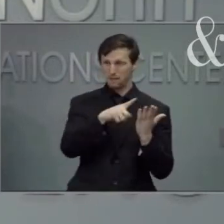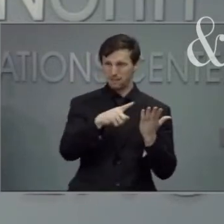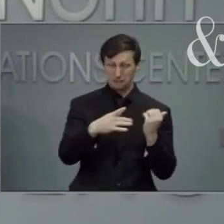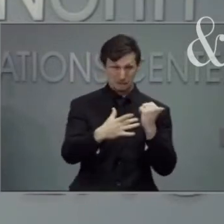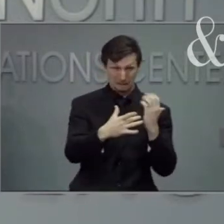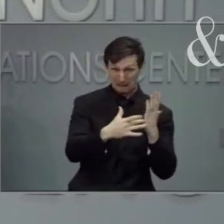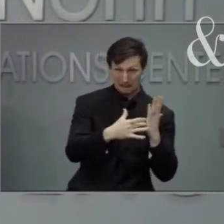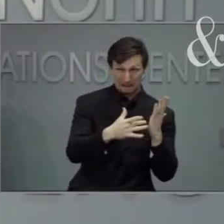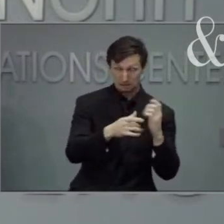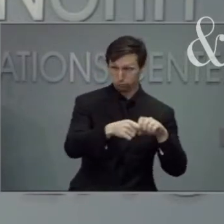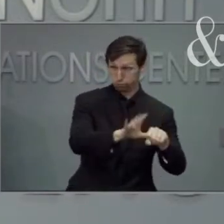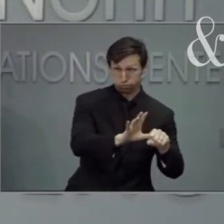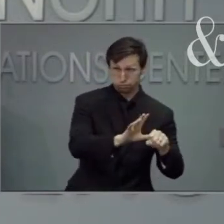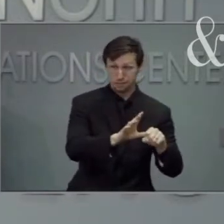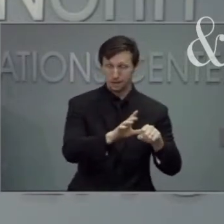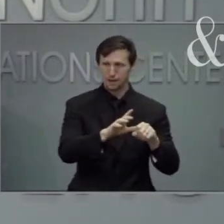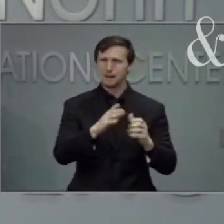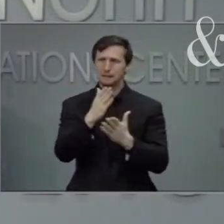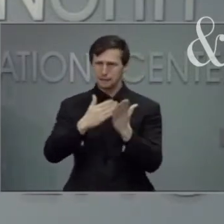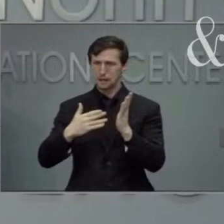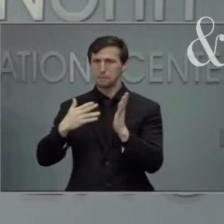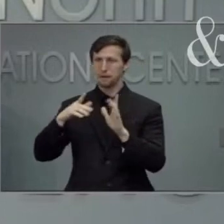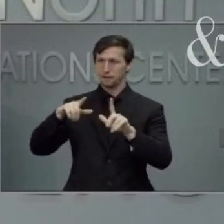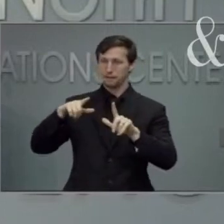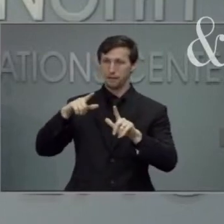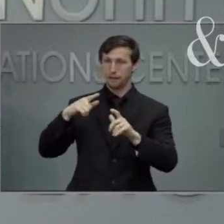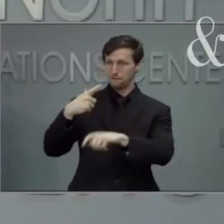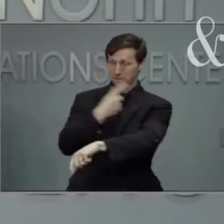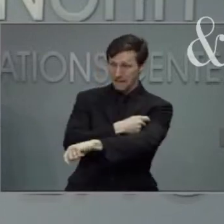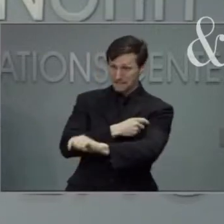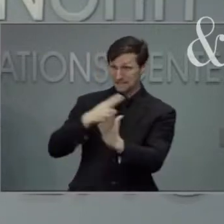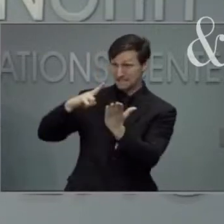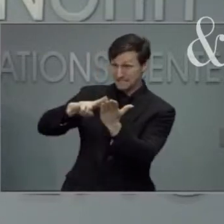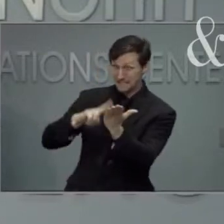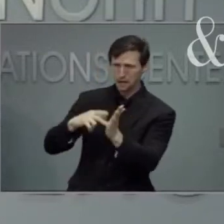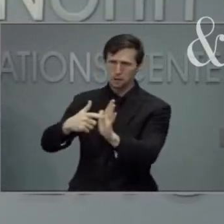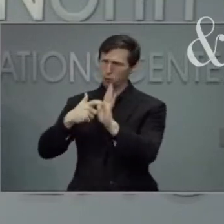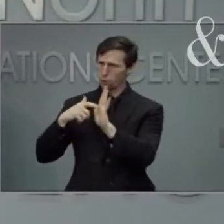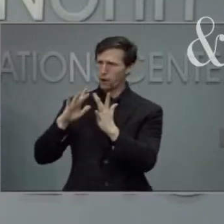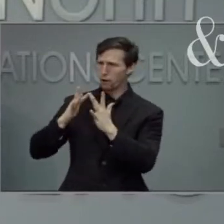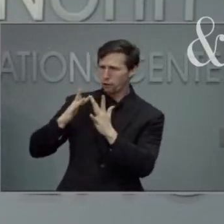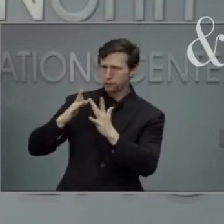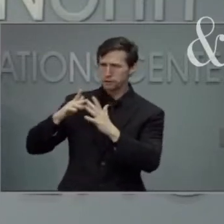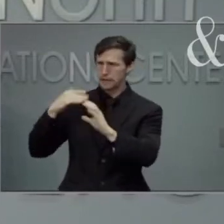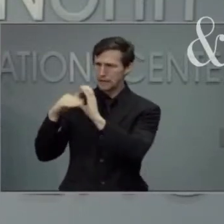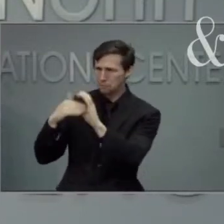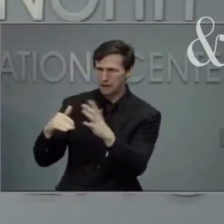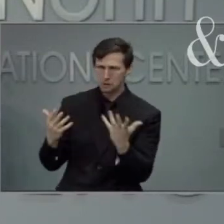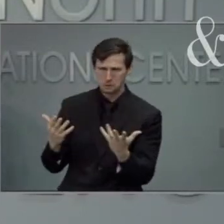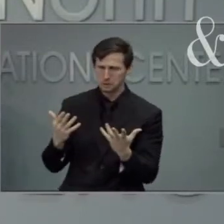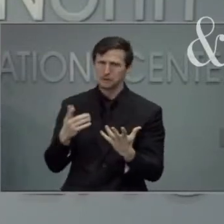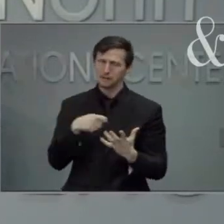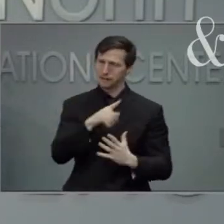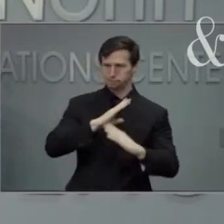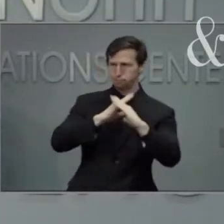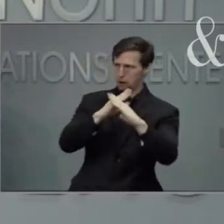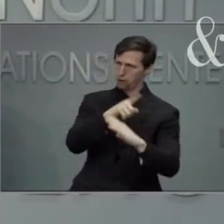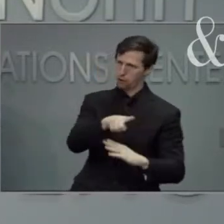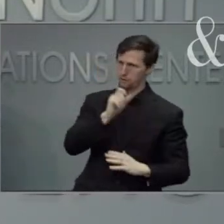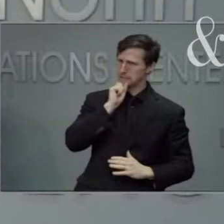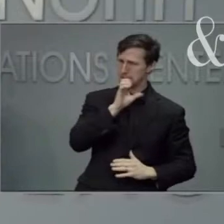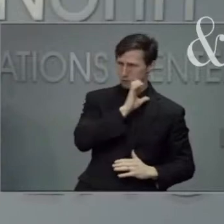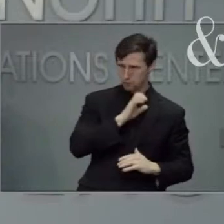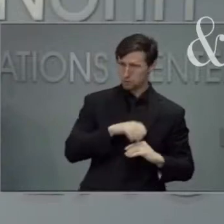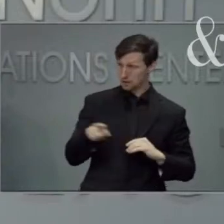email, and it's becoming a bit of a barrier to getting signed up for vaccines. So my question is, have you all seen this becoming an issue in